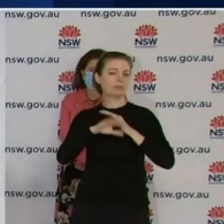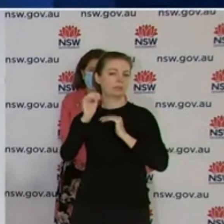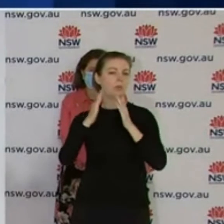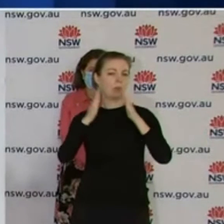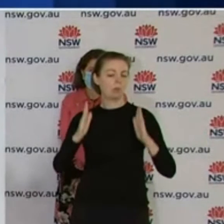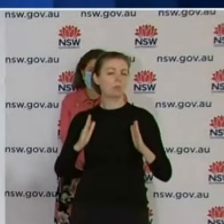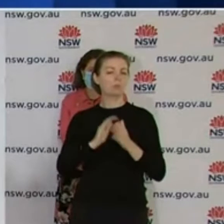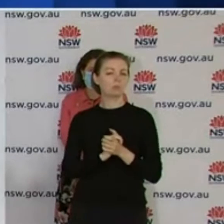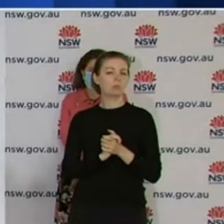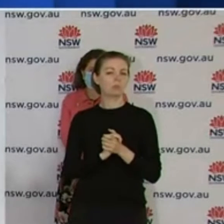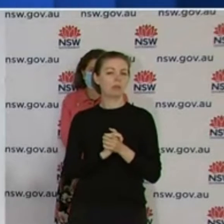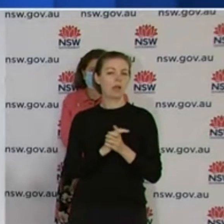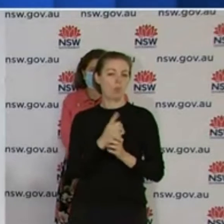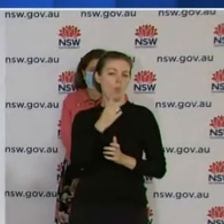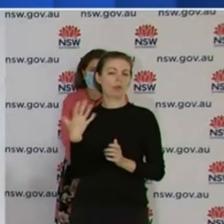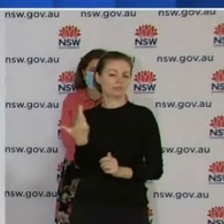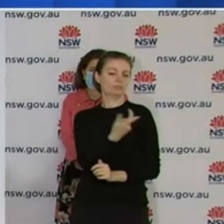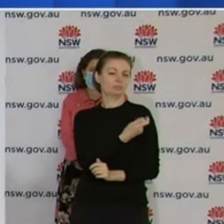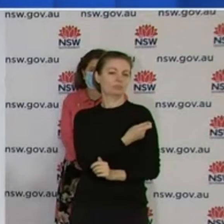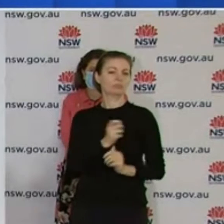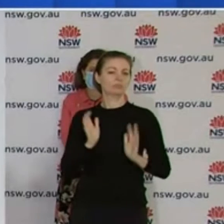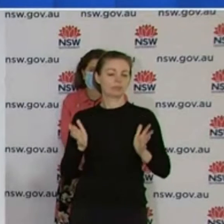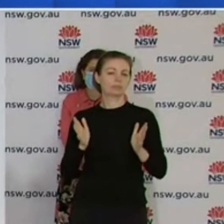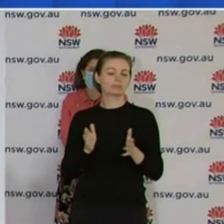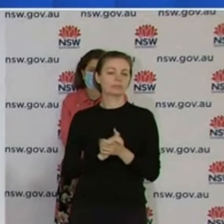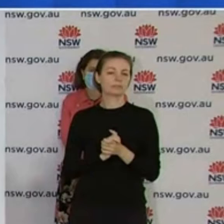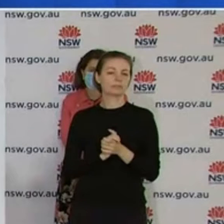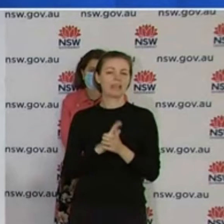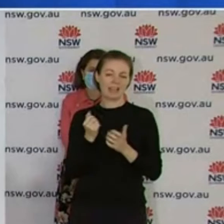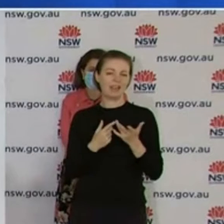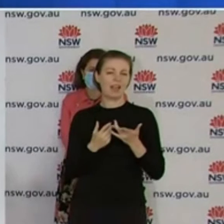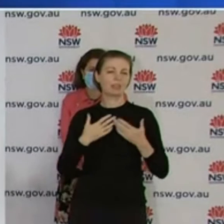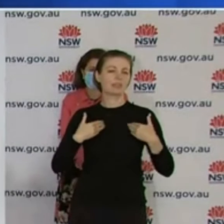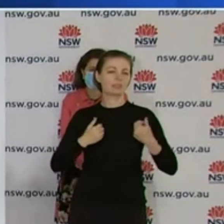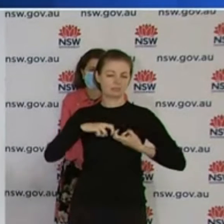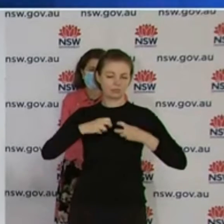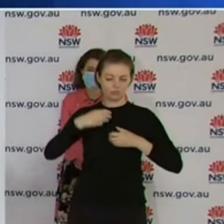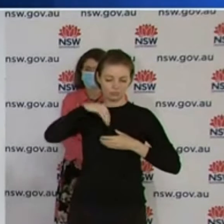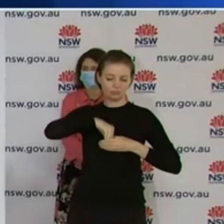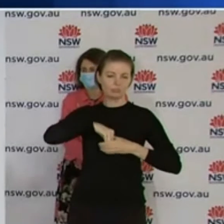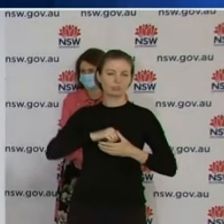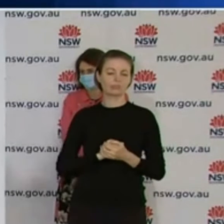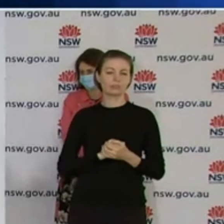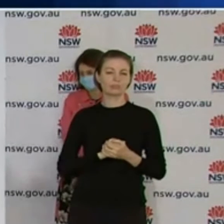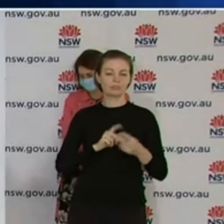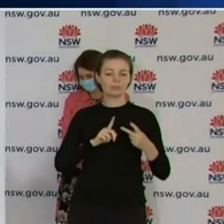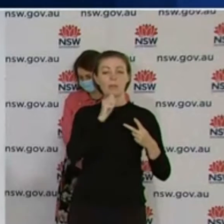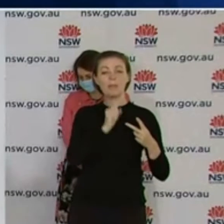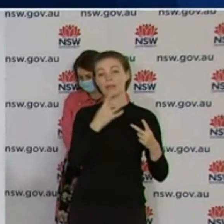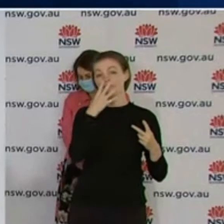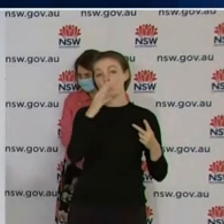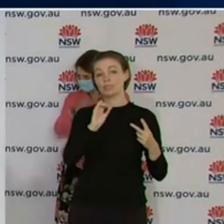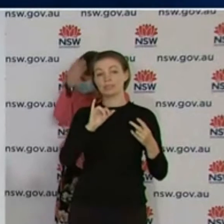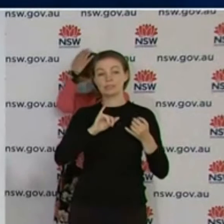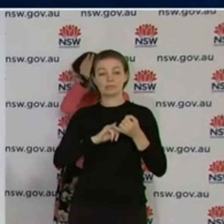AHD. He'd received 1 dose of COVID-19 vaccine and had underlying health conditions. And a man in his 40s from